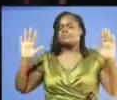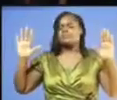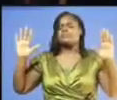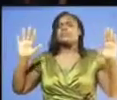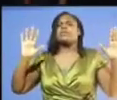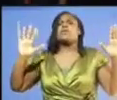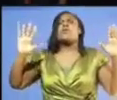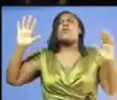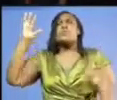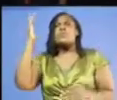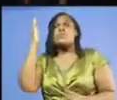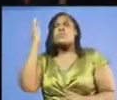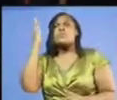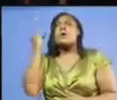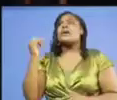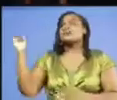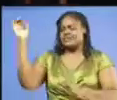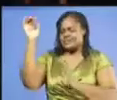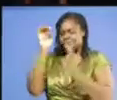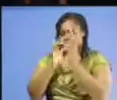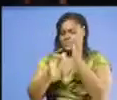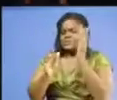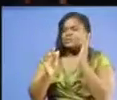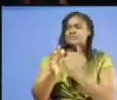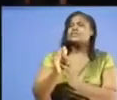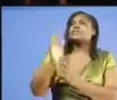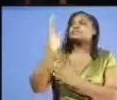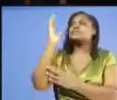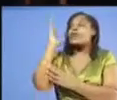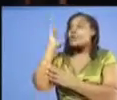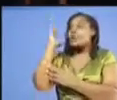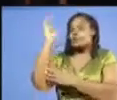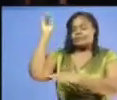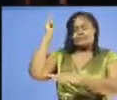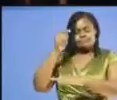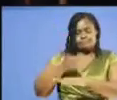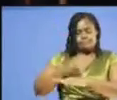don't give up, don't give in. He'll make a way. Out on time.